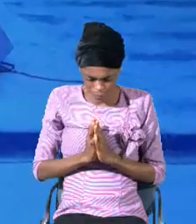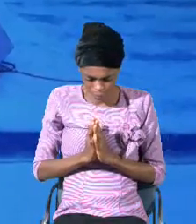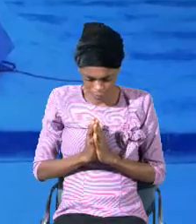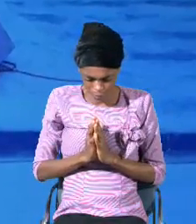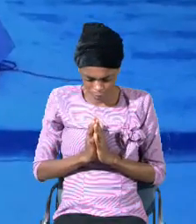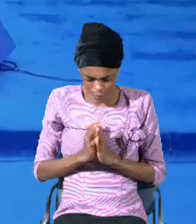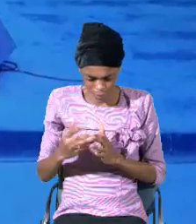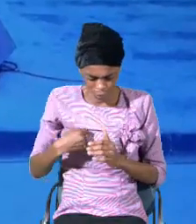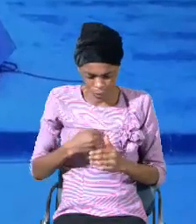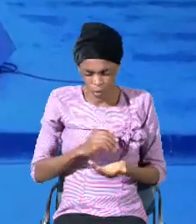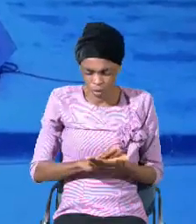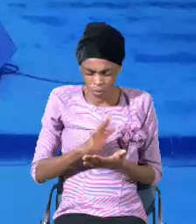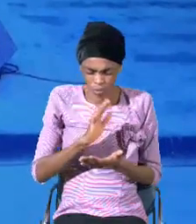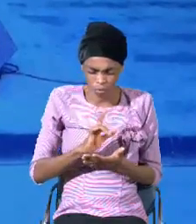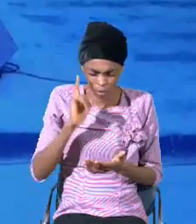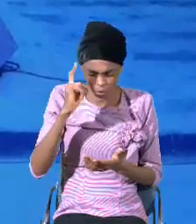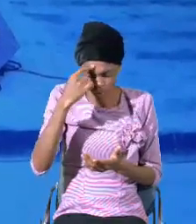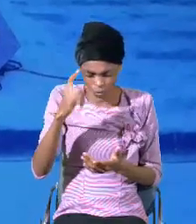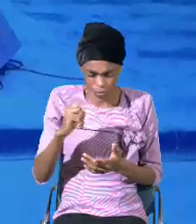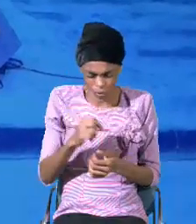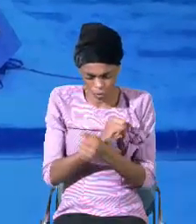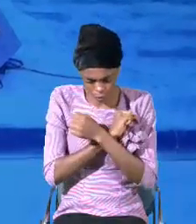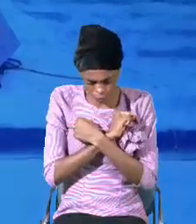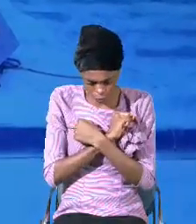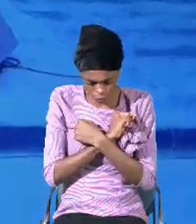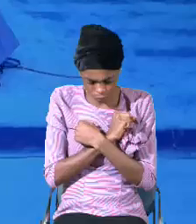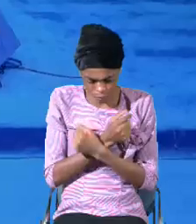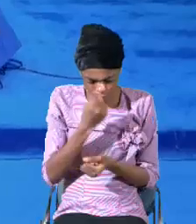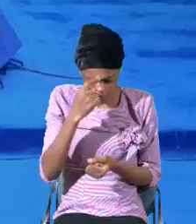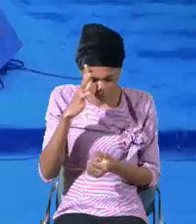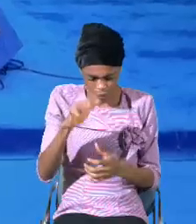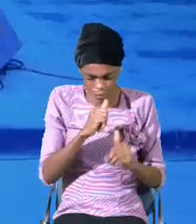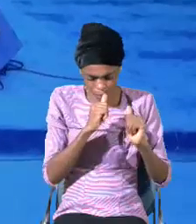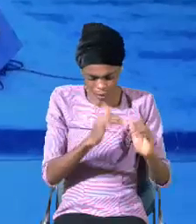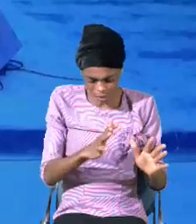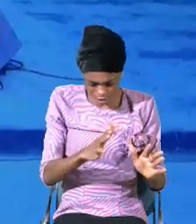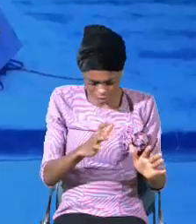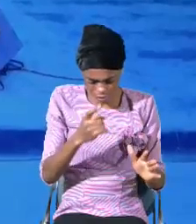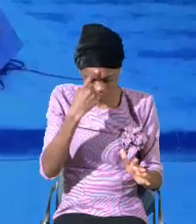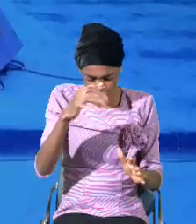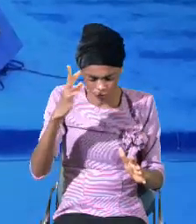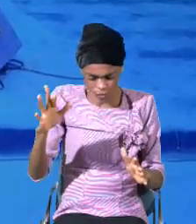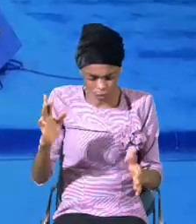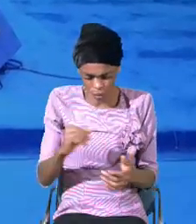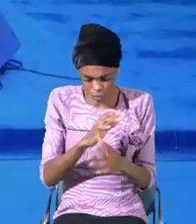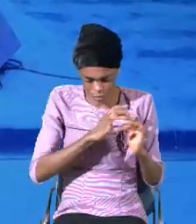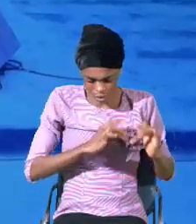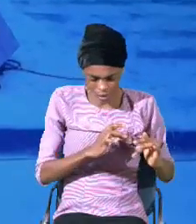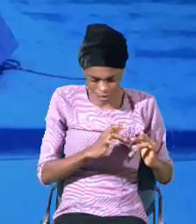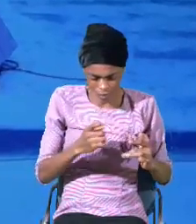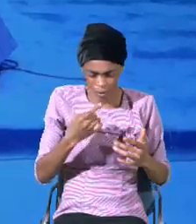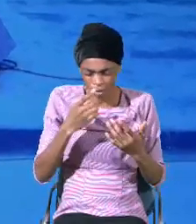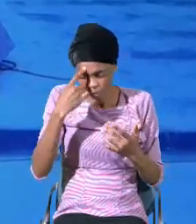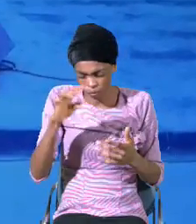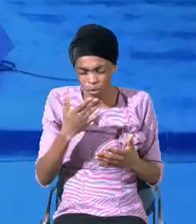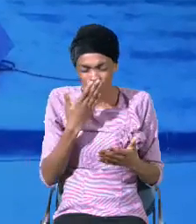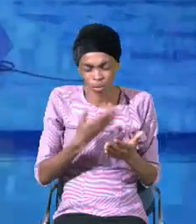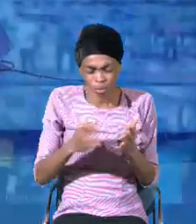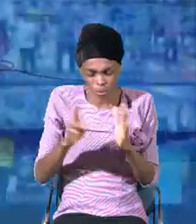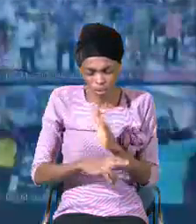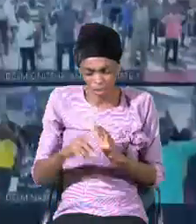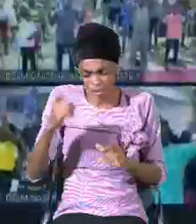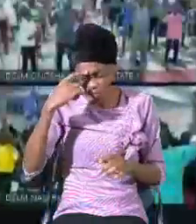we glorify you for your love, for your mercy, for your compassion, for your goodness for